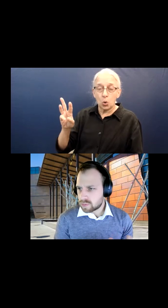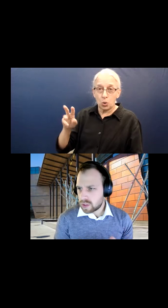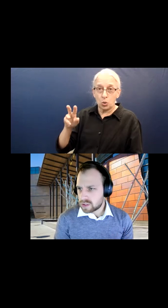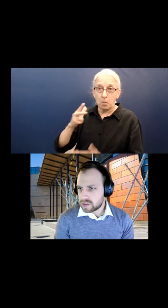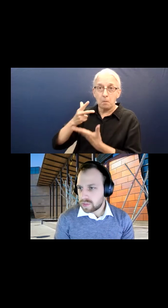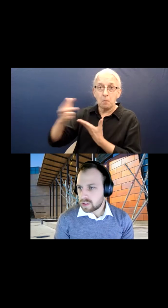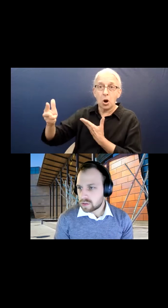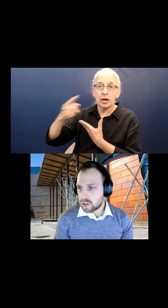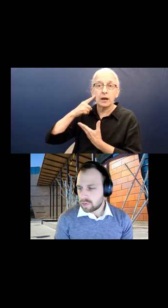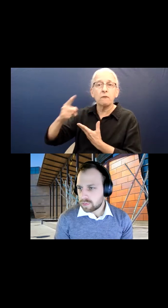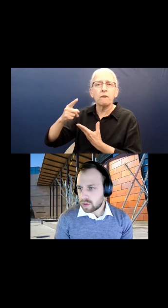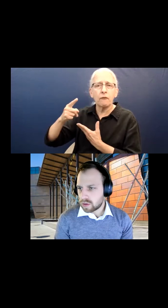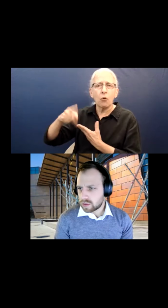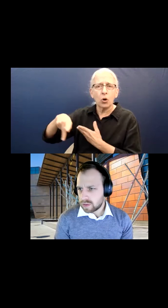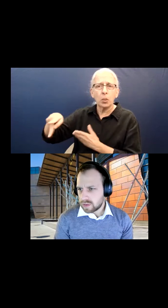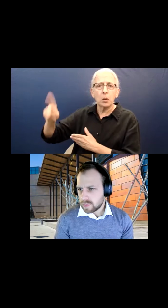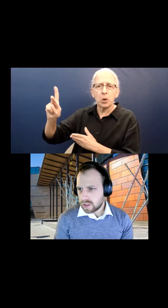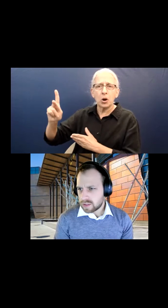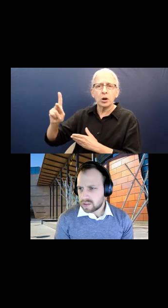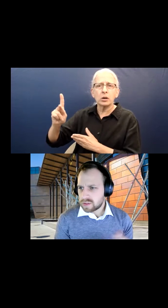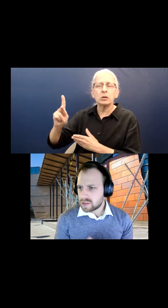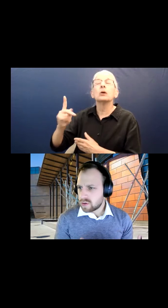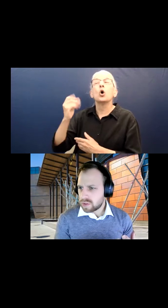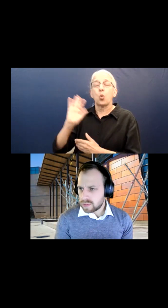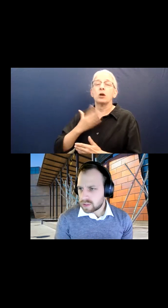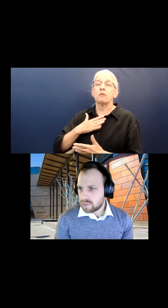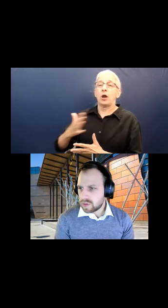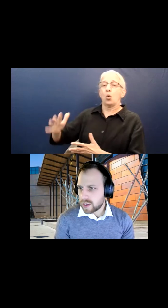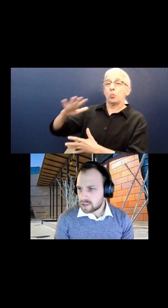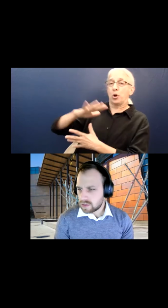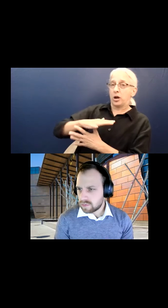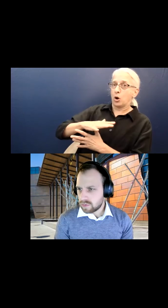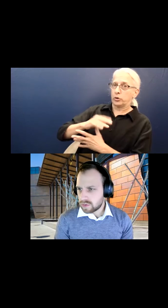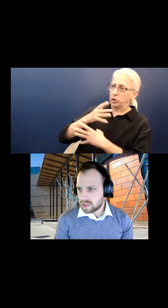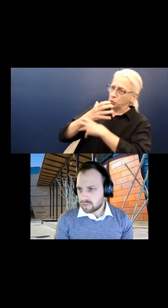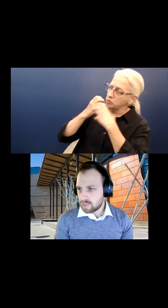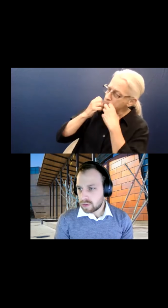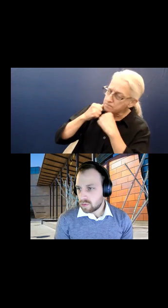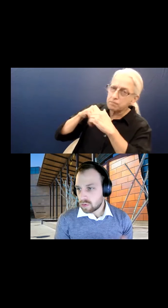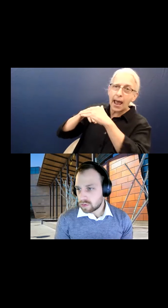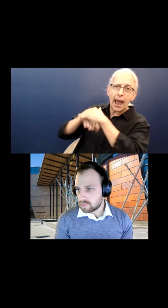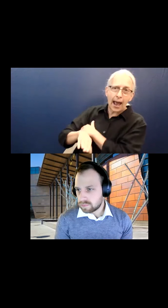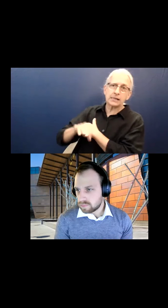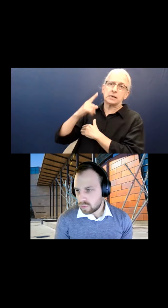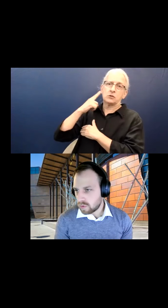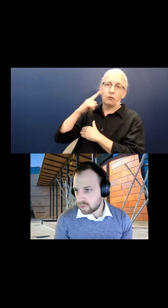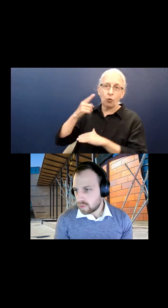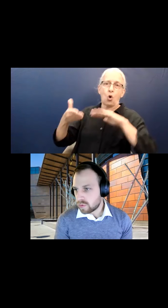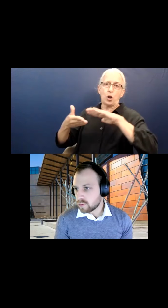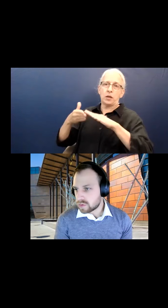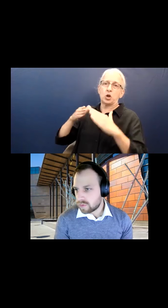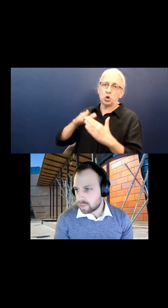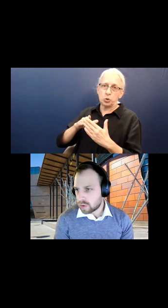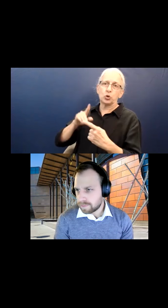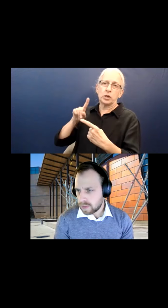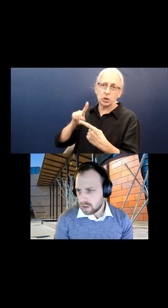concerns with this project is making sure Idlewood Park still stays open and is a community asset for the city of Redmond or whoever are